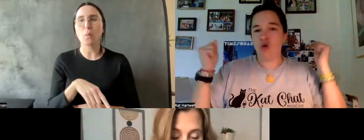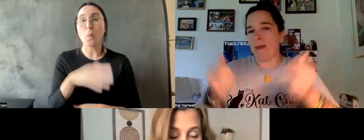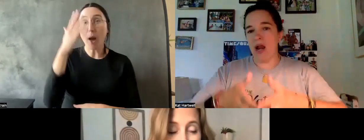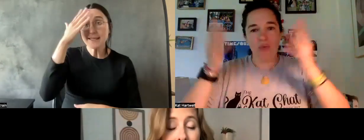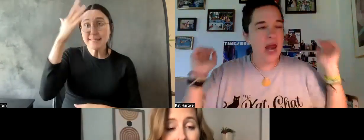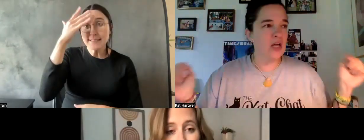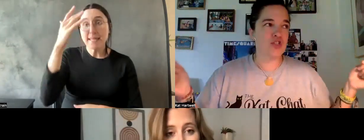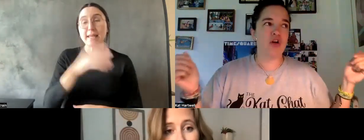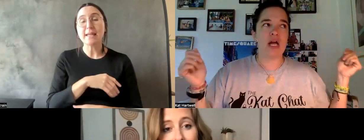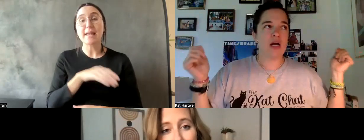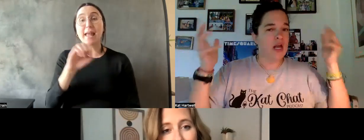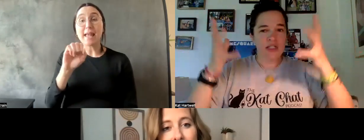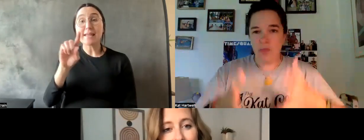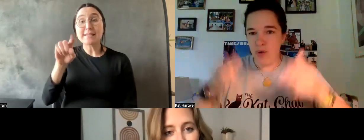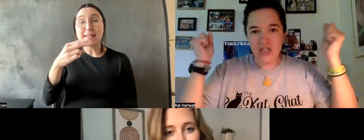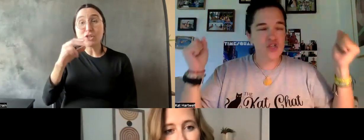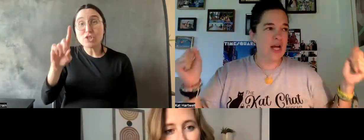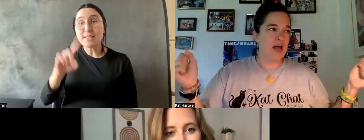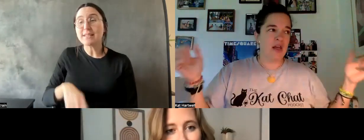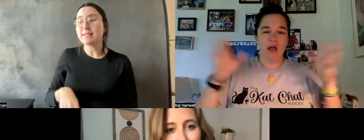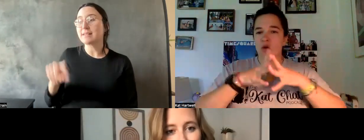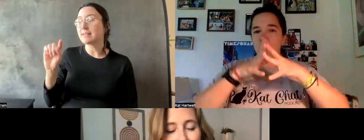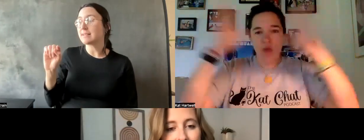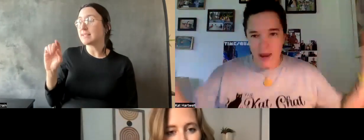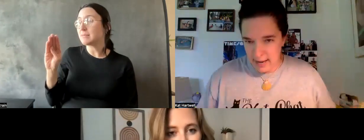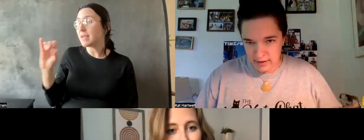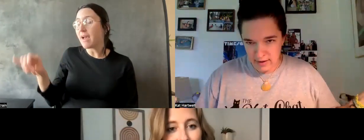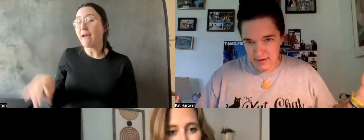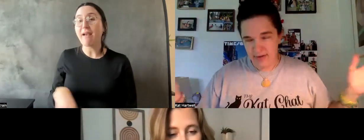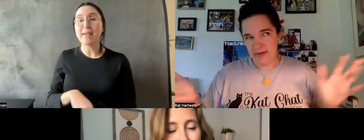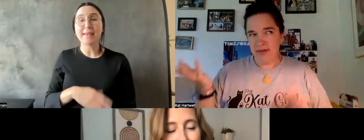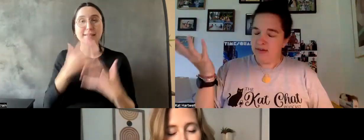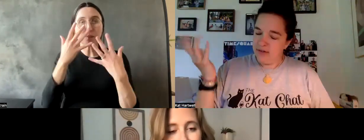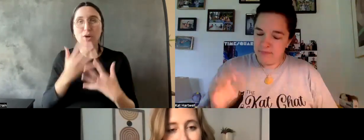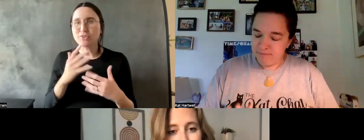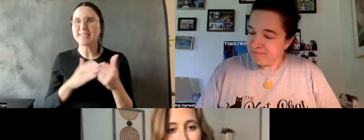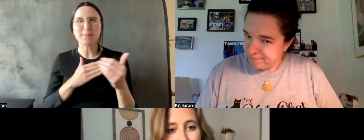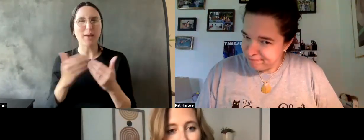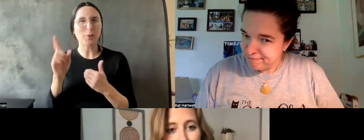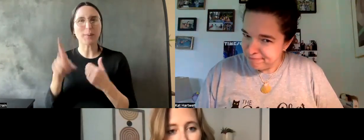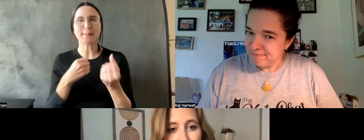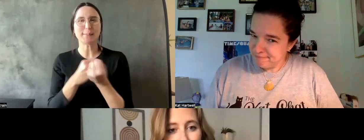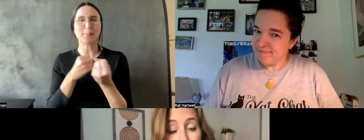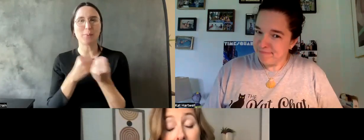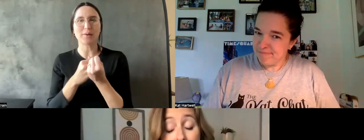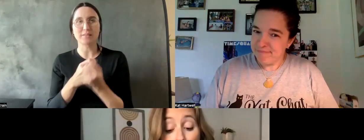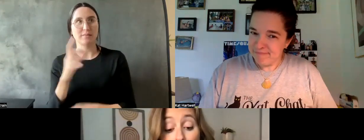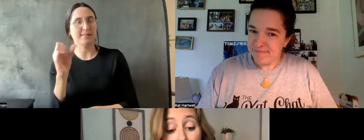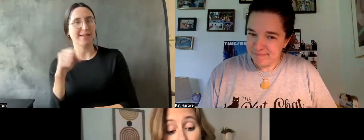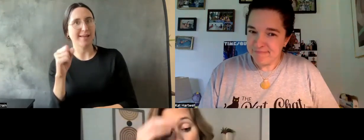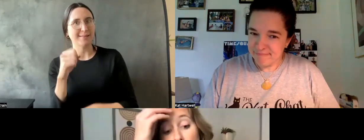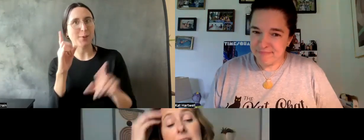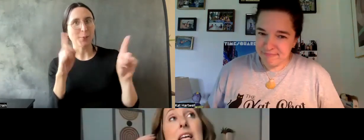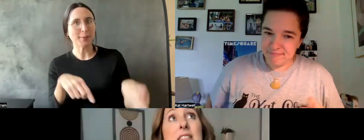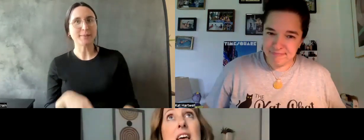ADHD, traumatic brain injury, depression, you name it. Mhm. Yeah. Yeah, it's